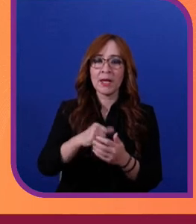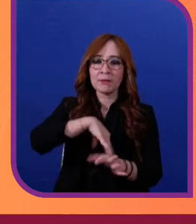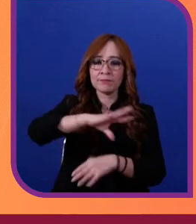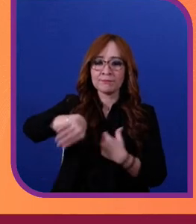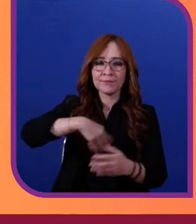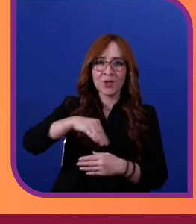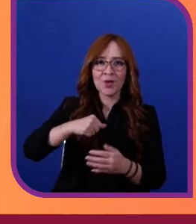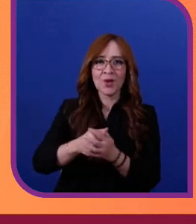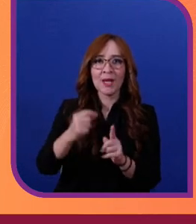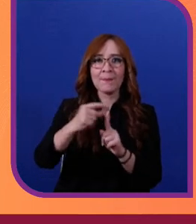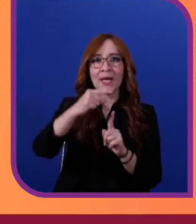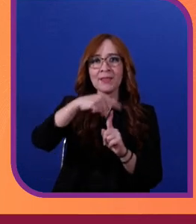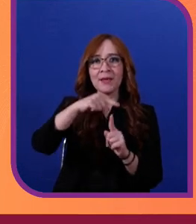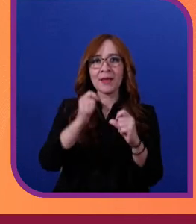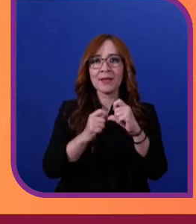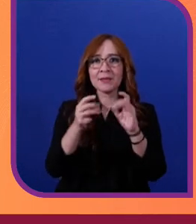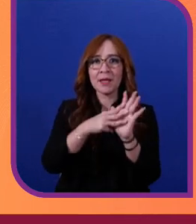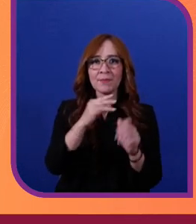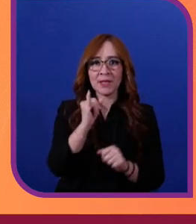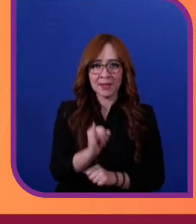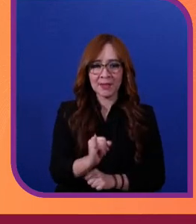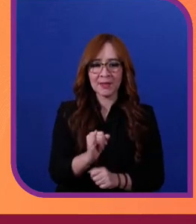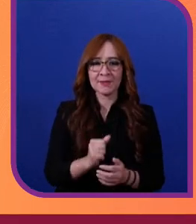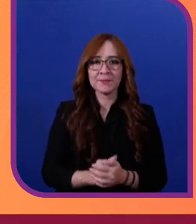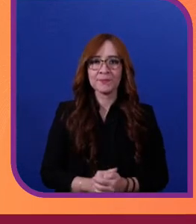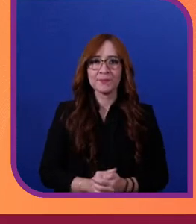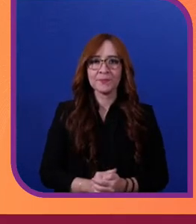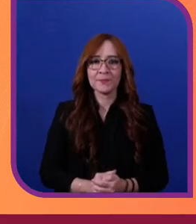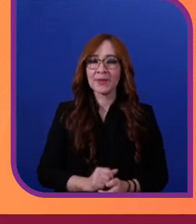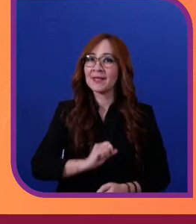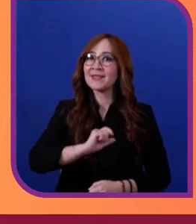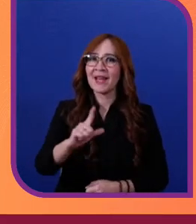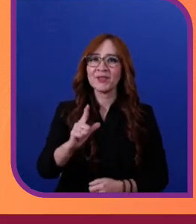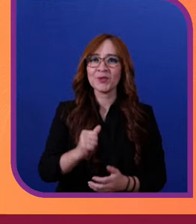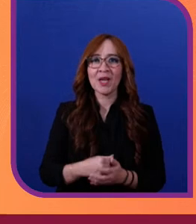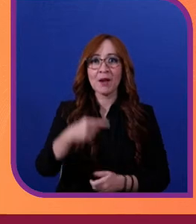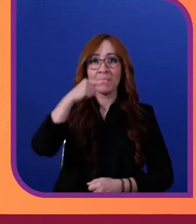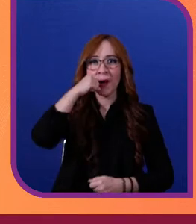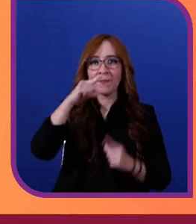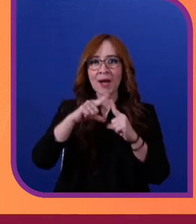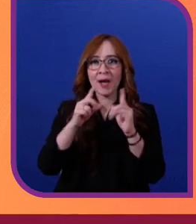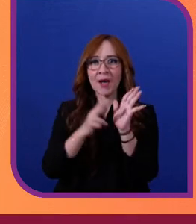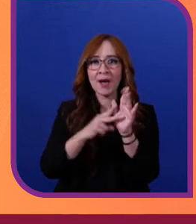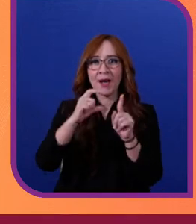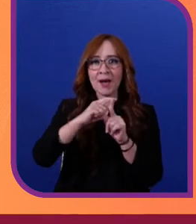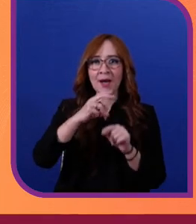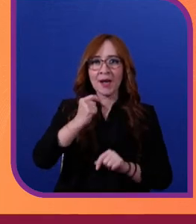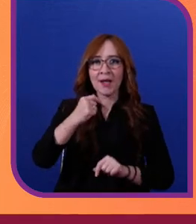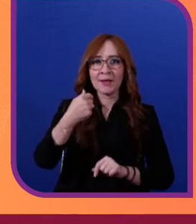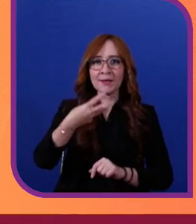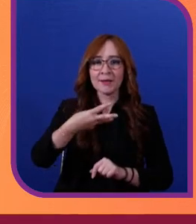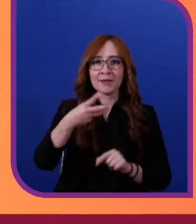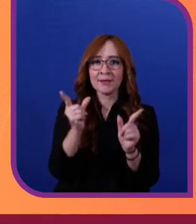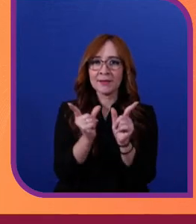to invite Mr Andre Permana Atut Oke about the ganti polisi program